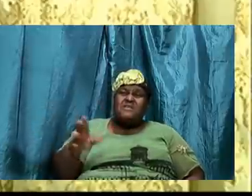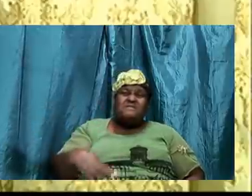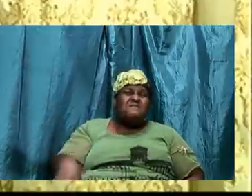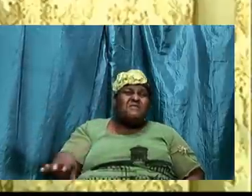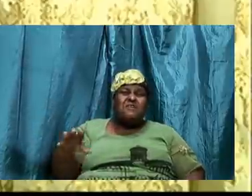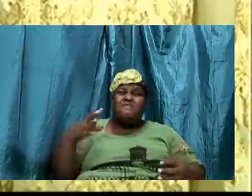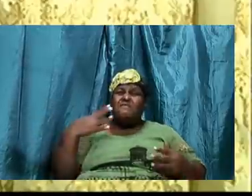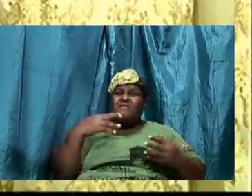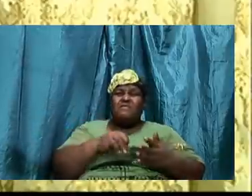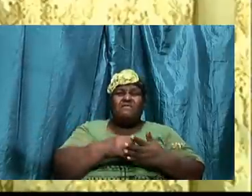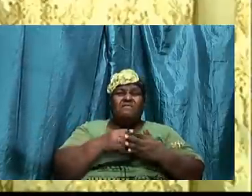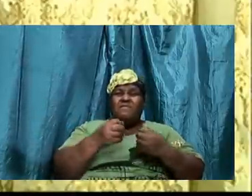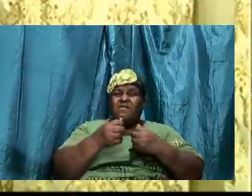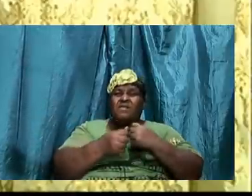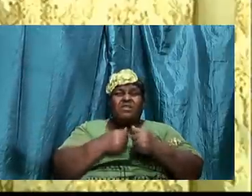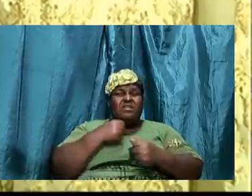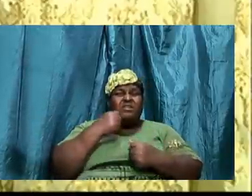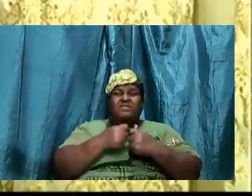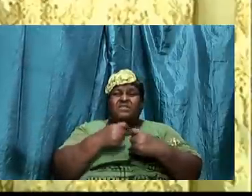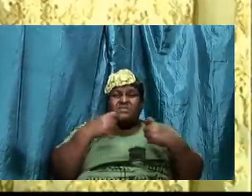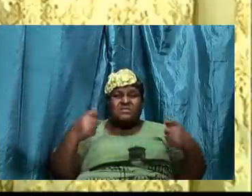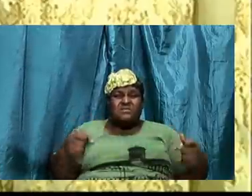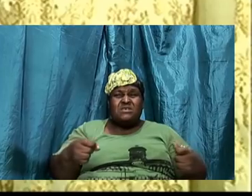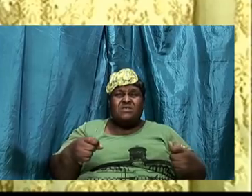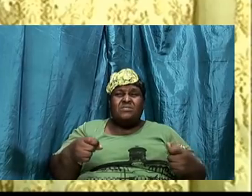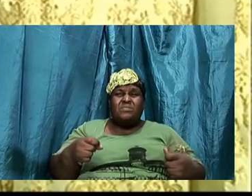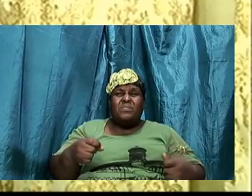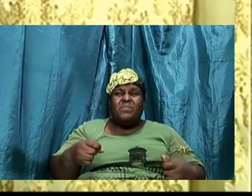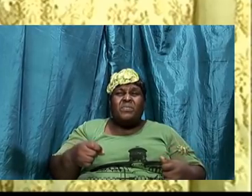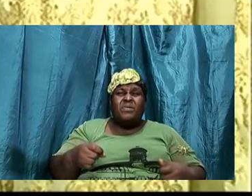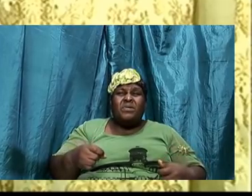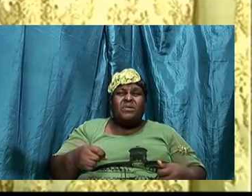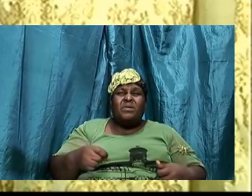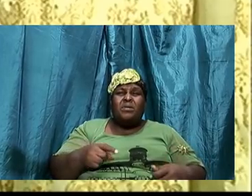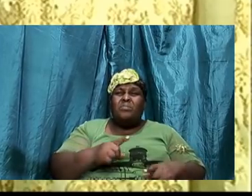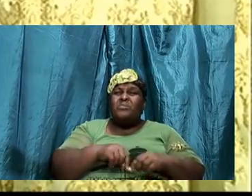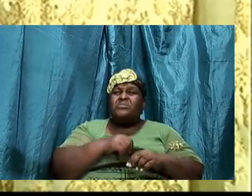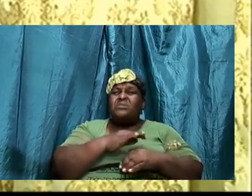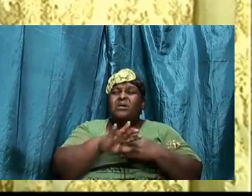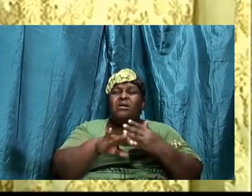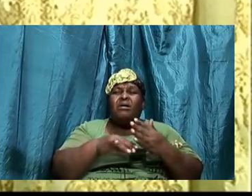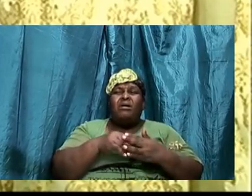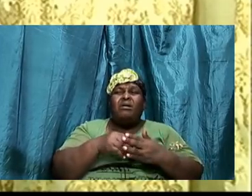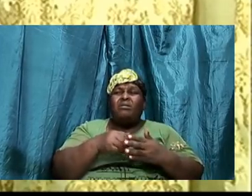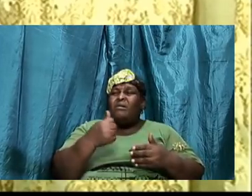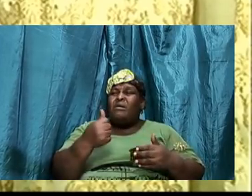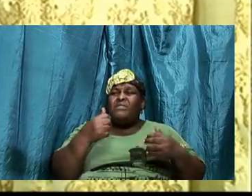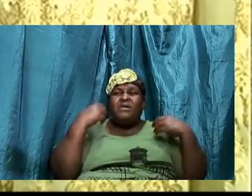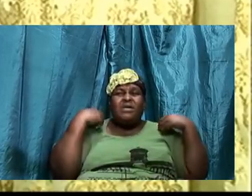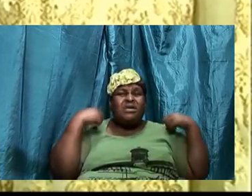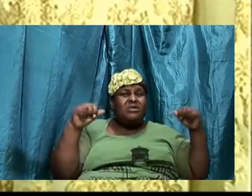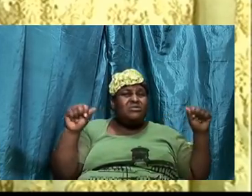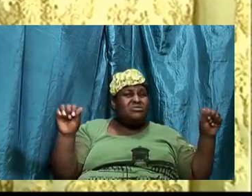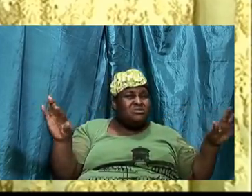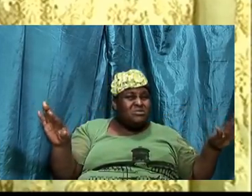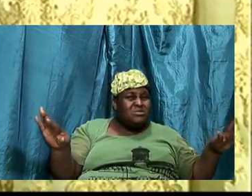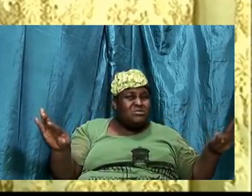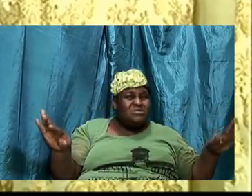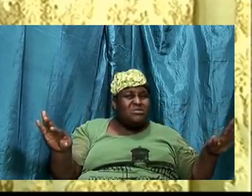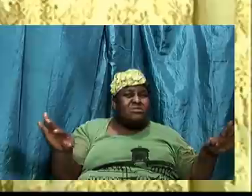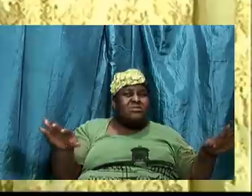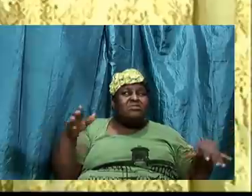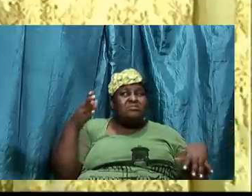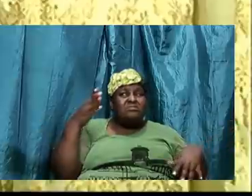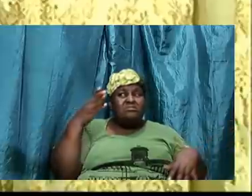else, whether it be thrones, whether it be dominions, whether it be powers, whether it be virtues, whatever rank they were of,